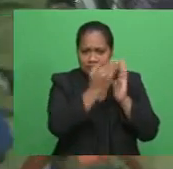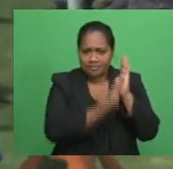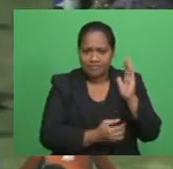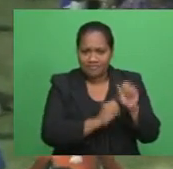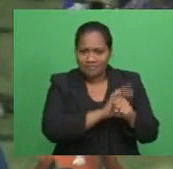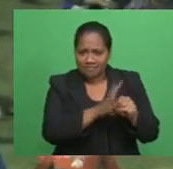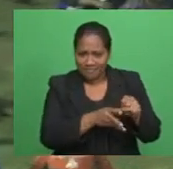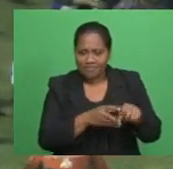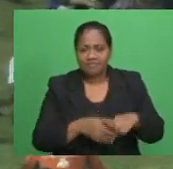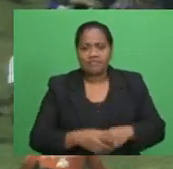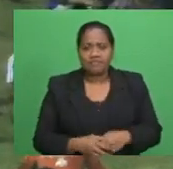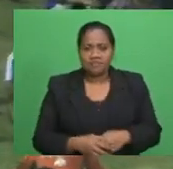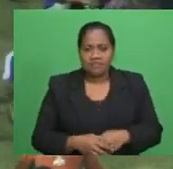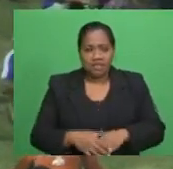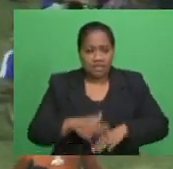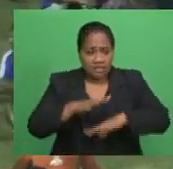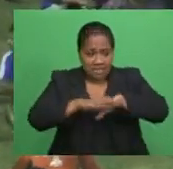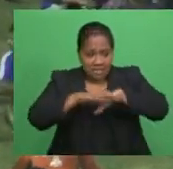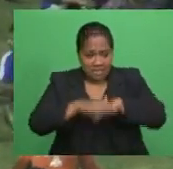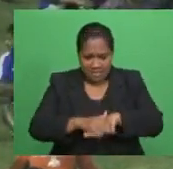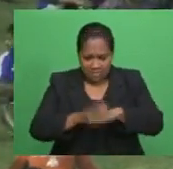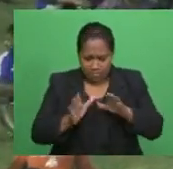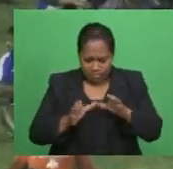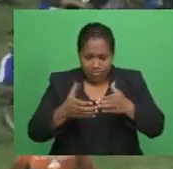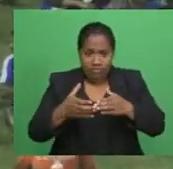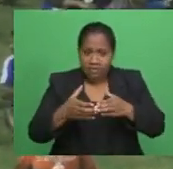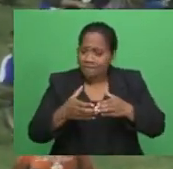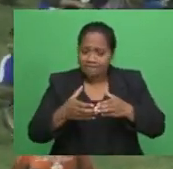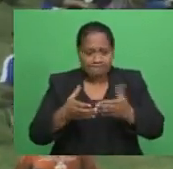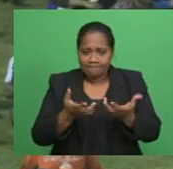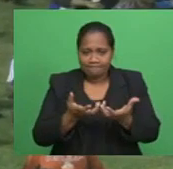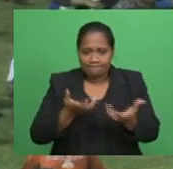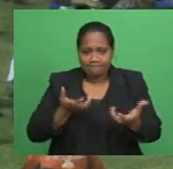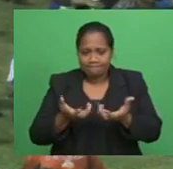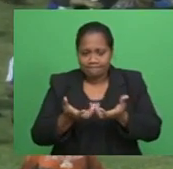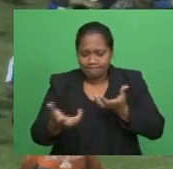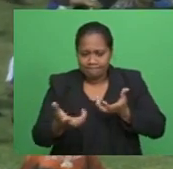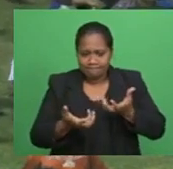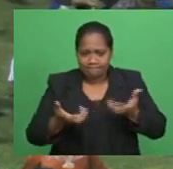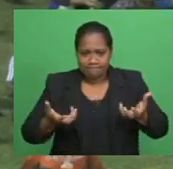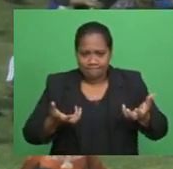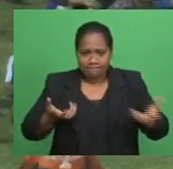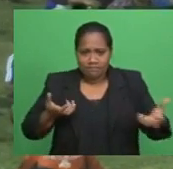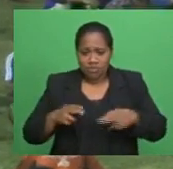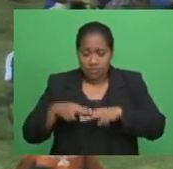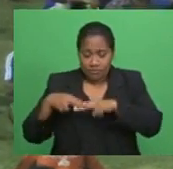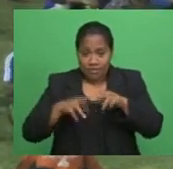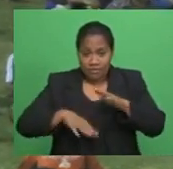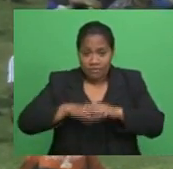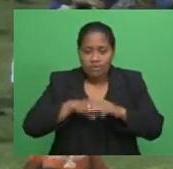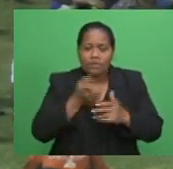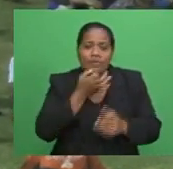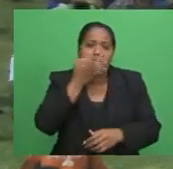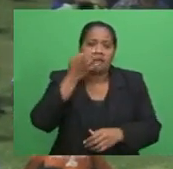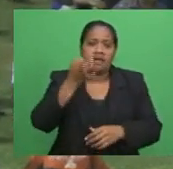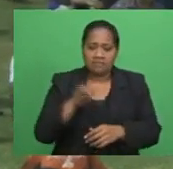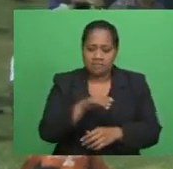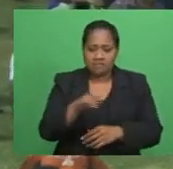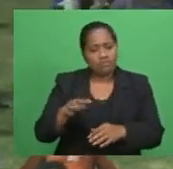over people sitting in one bubble. So Fiji Football requested them to